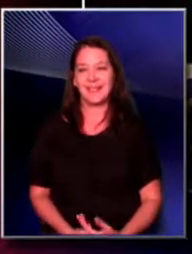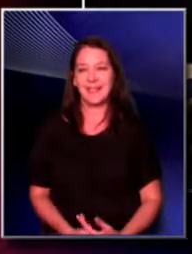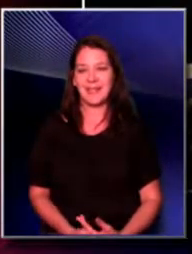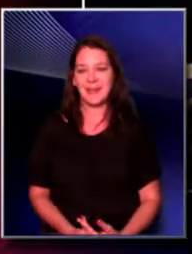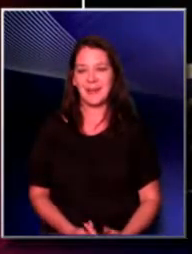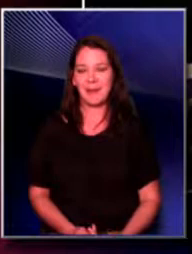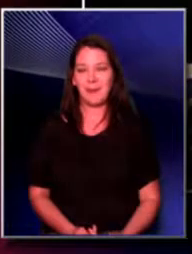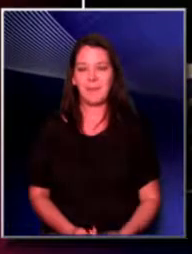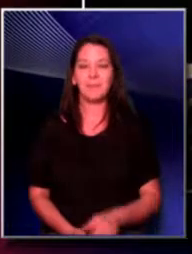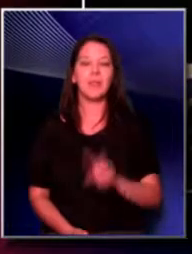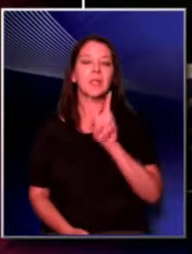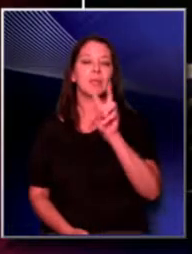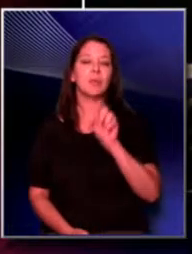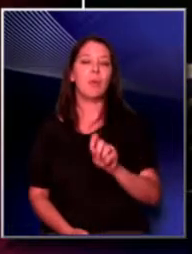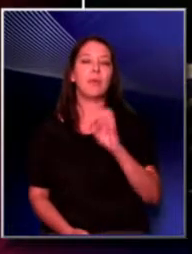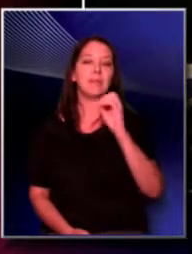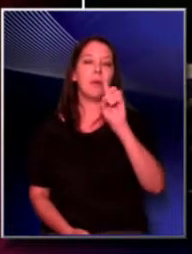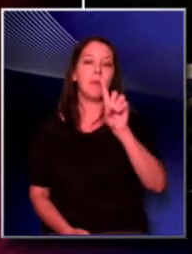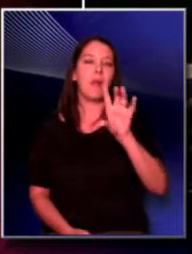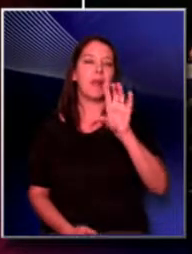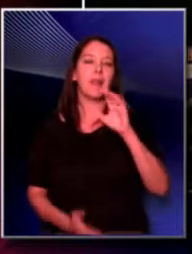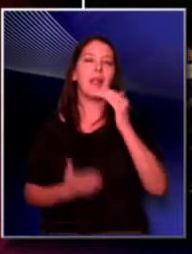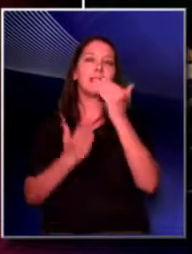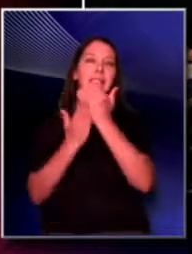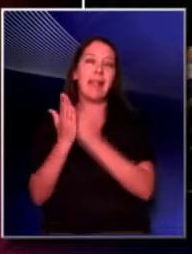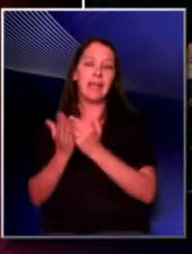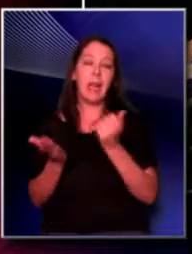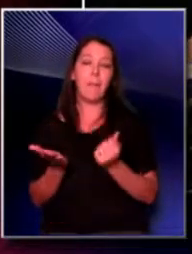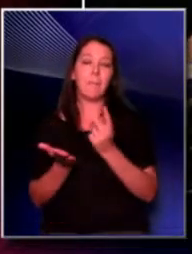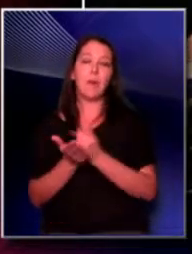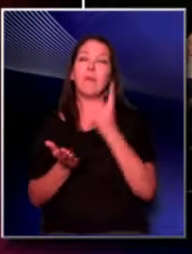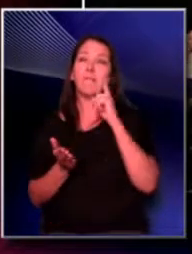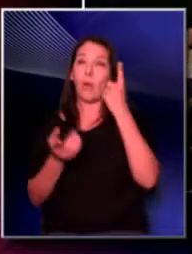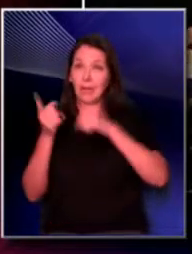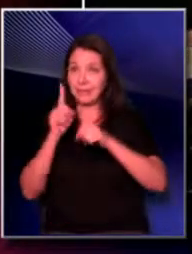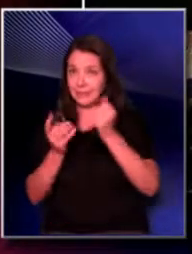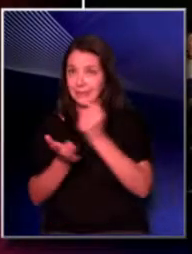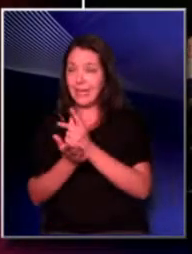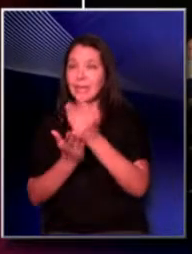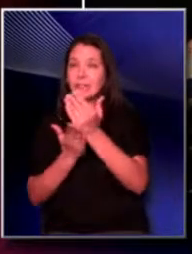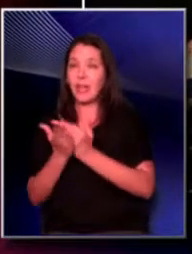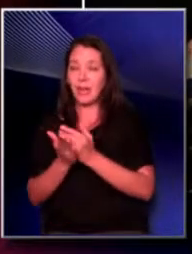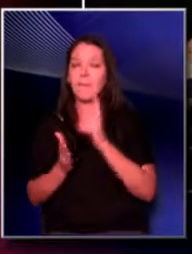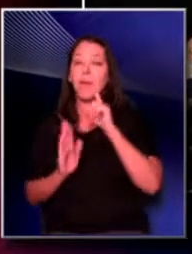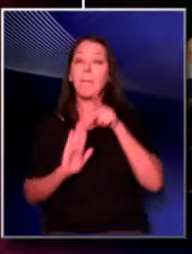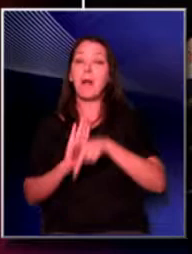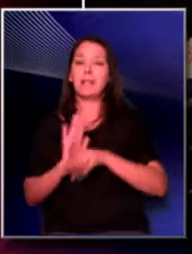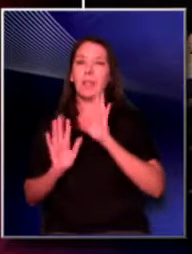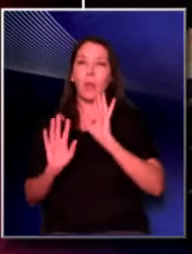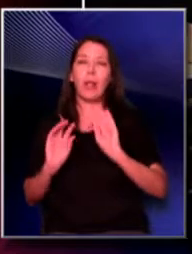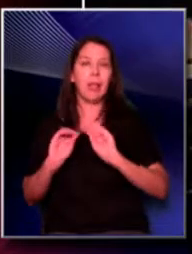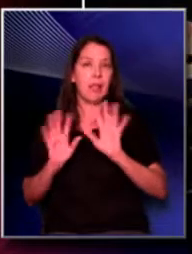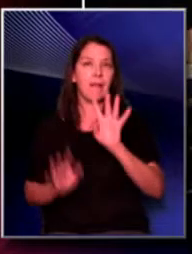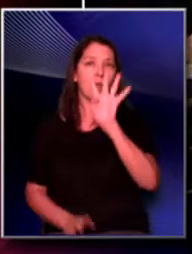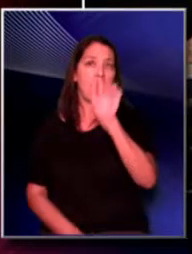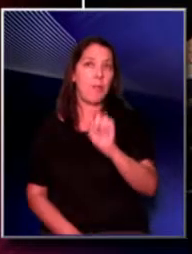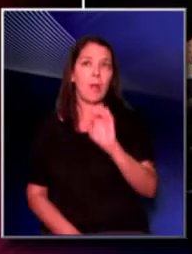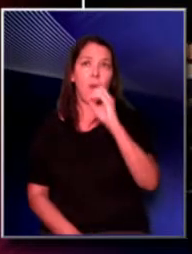Next item, 2.01, consent agenda items. Approval of consent agenda consistent with board policy to include